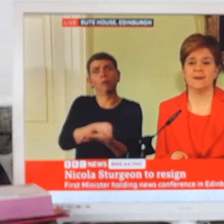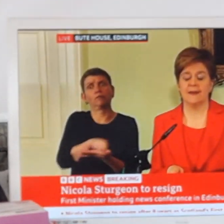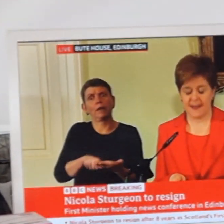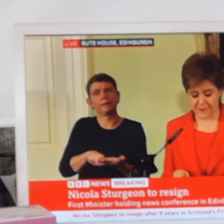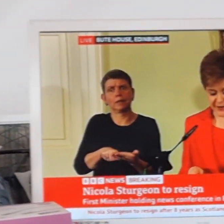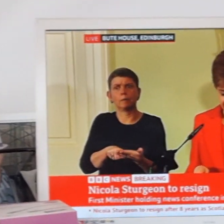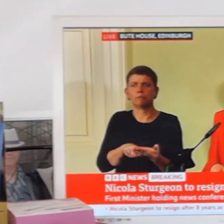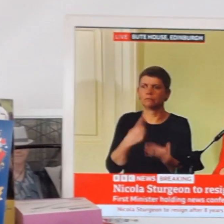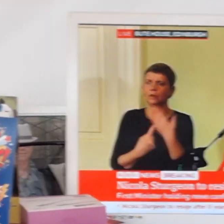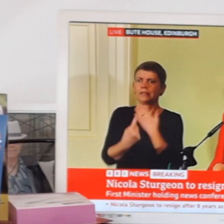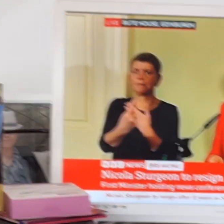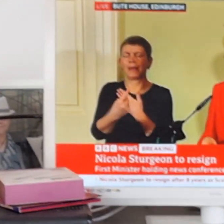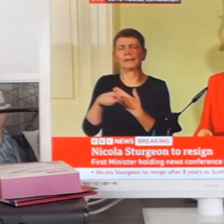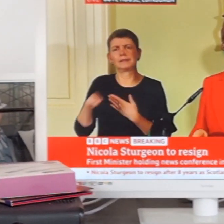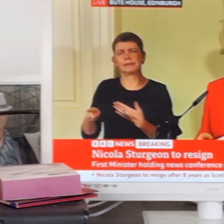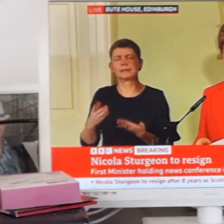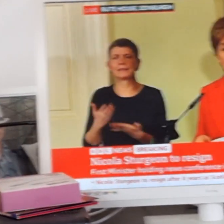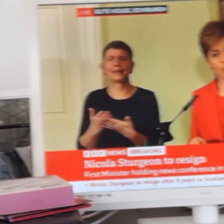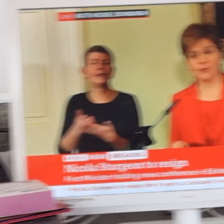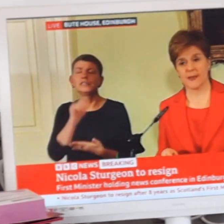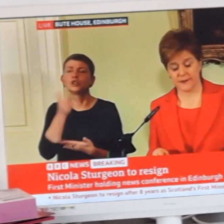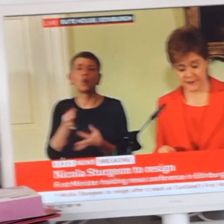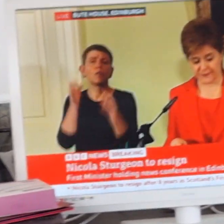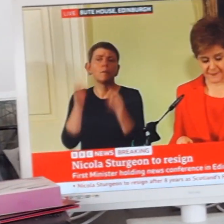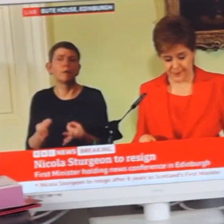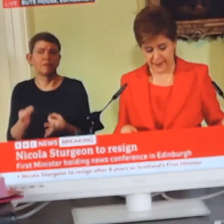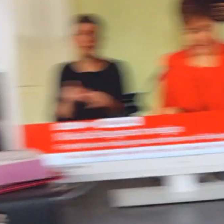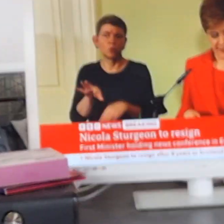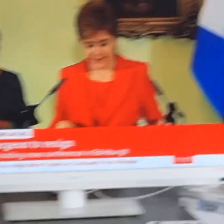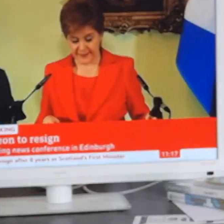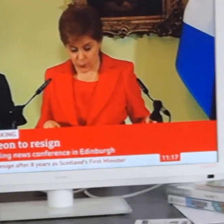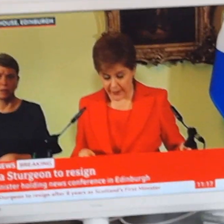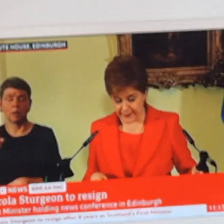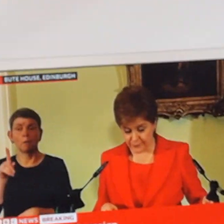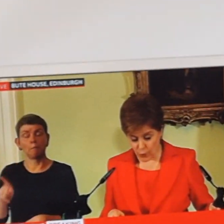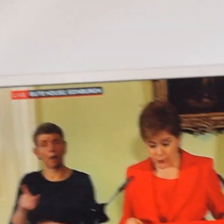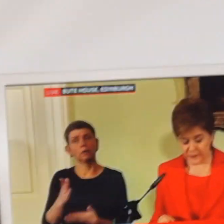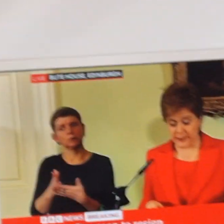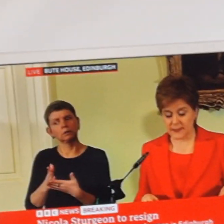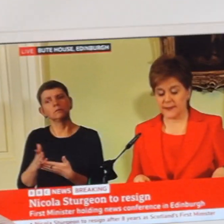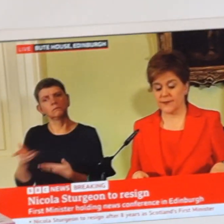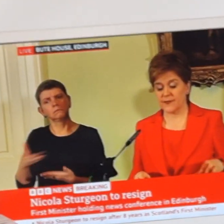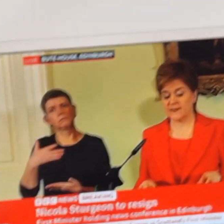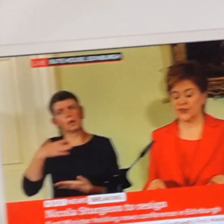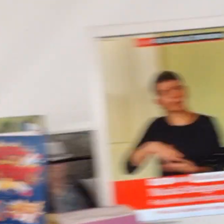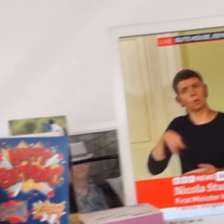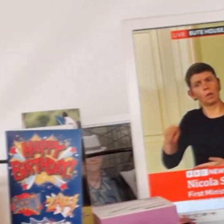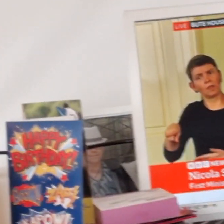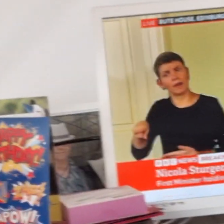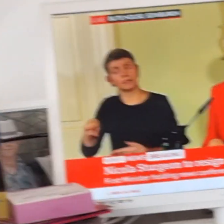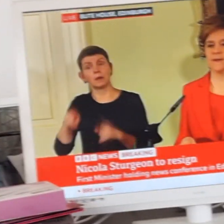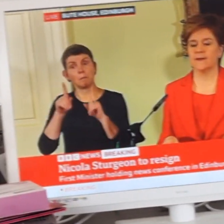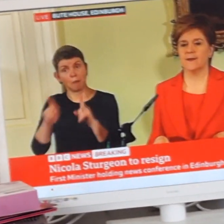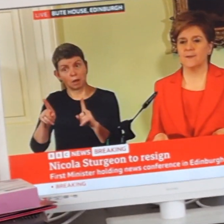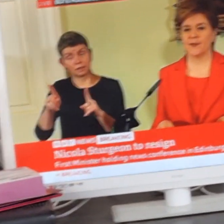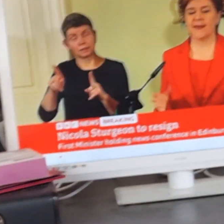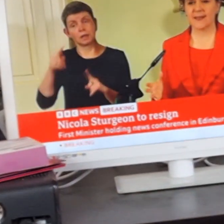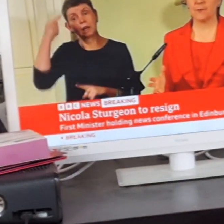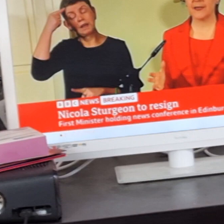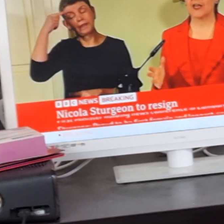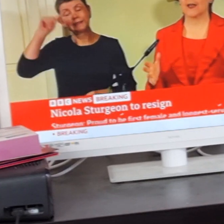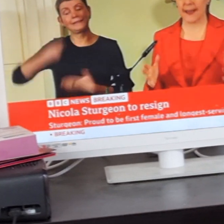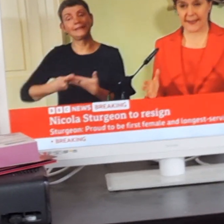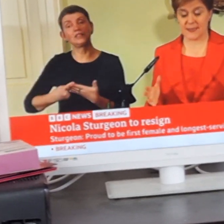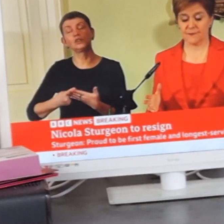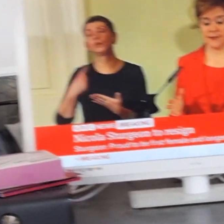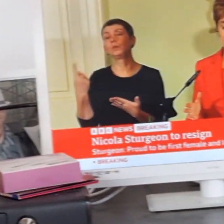option ever is, nor that there are no alternatives. That's why I've always been clear that the decision must be taken by the